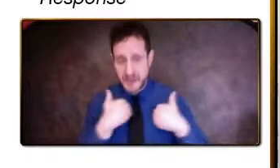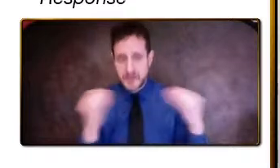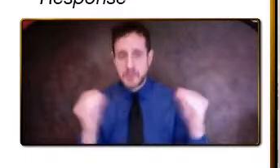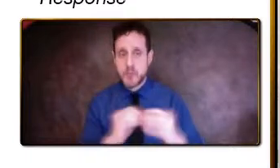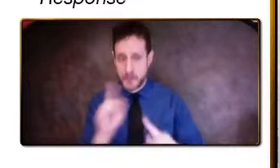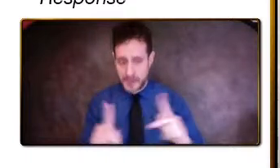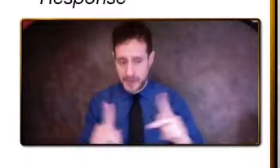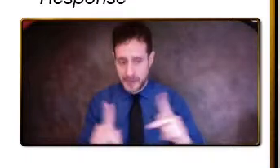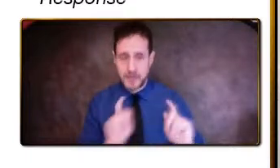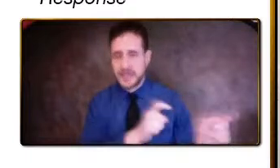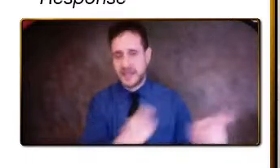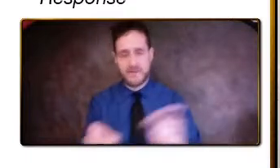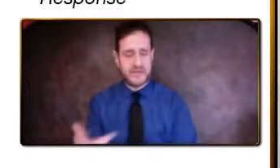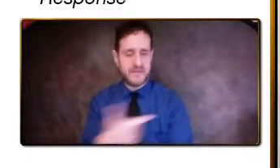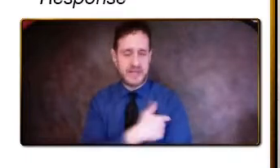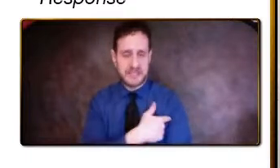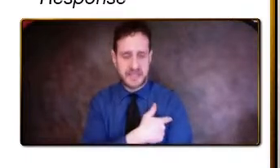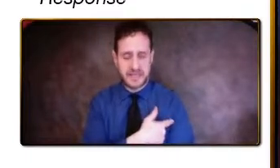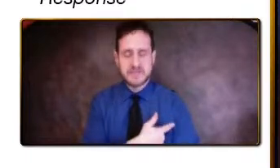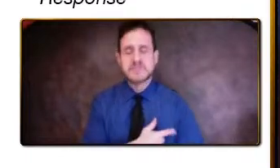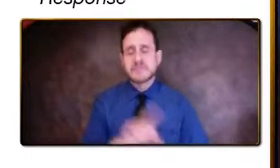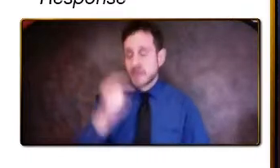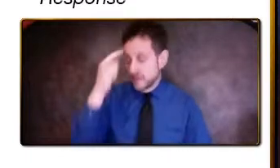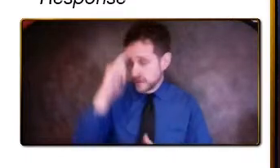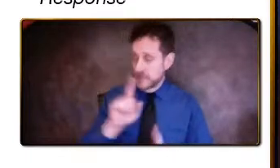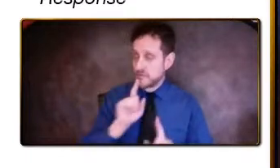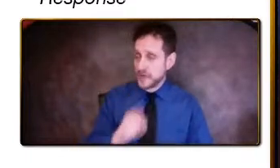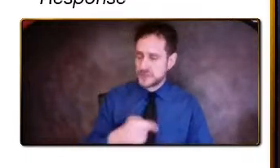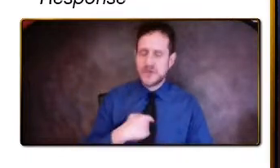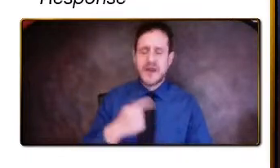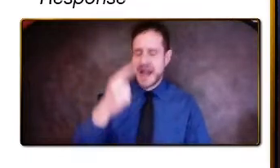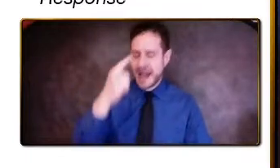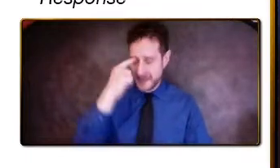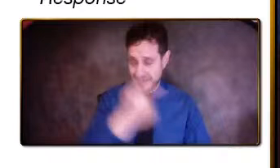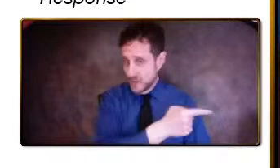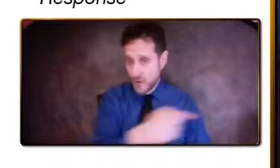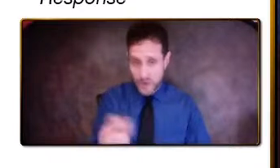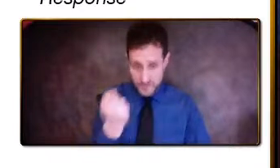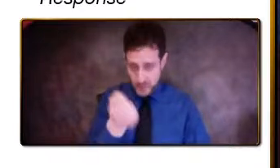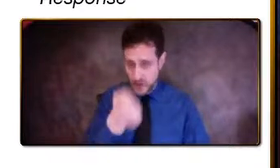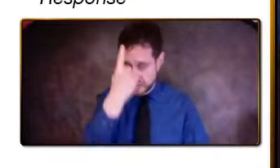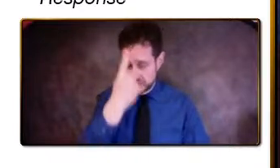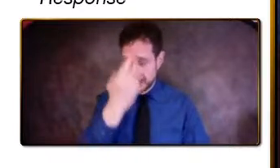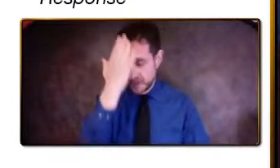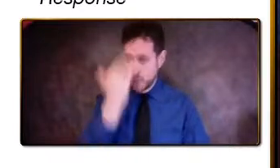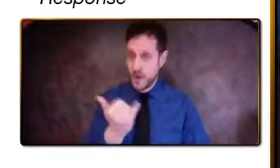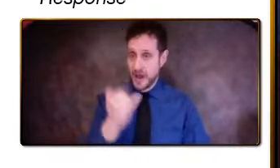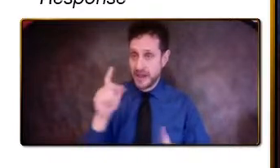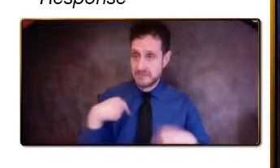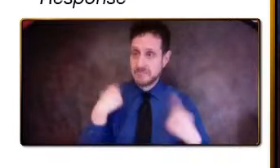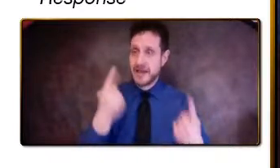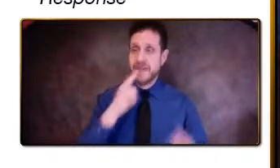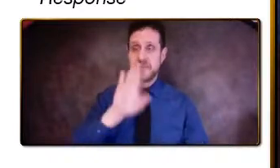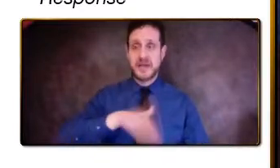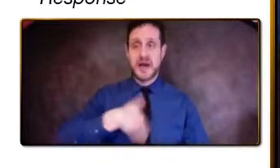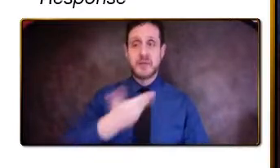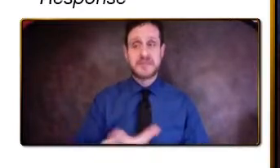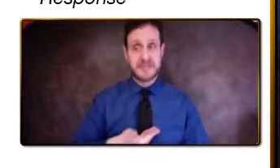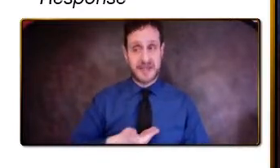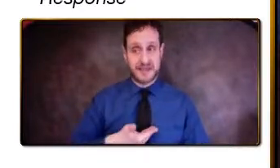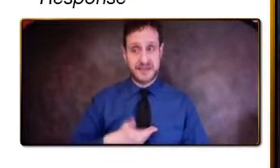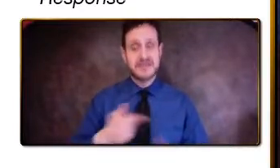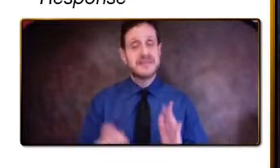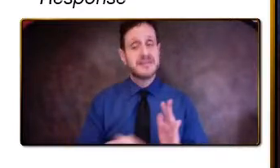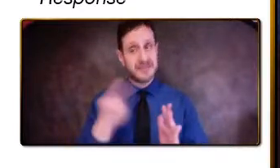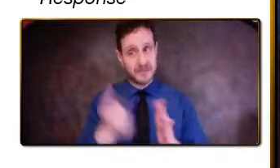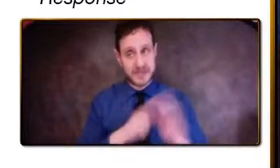Well, let me start by saying that I think you can all now see why I have been upset at times over the course of the last